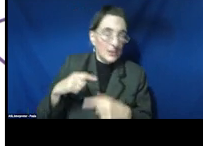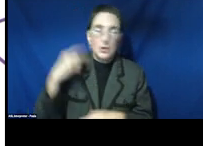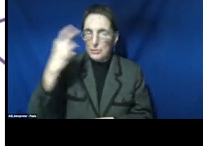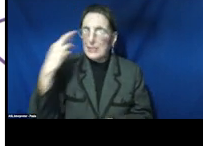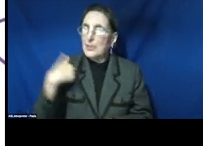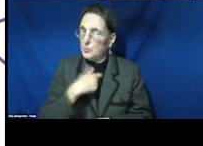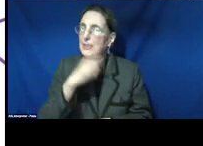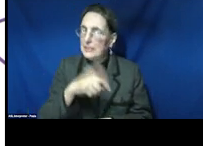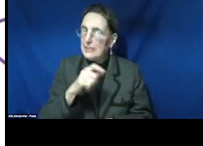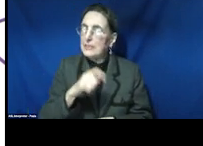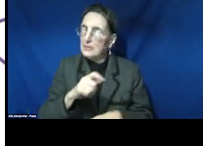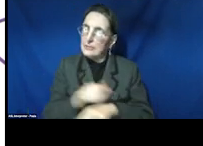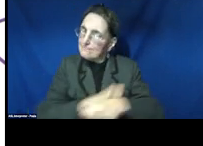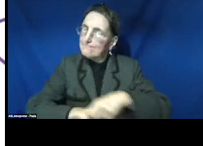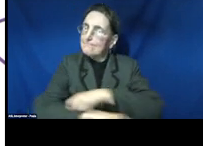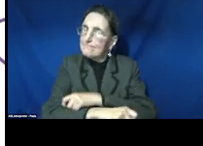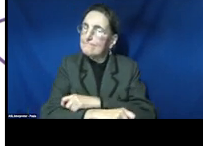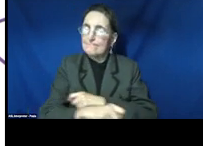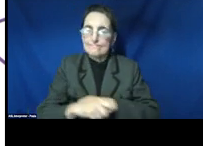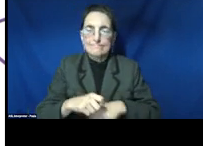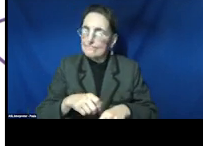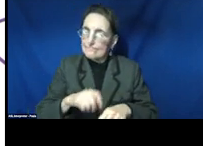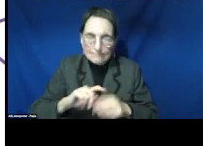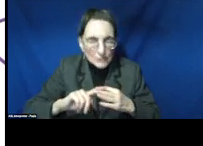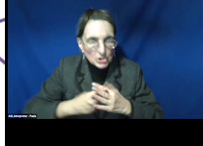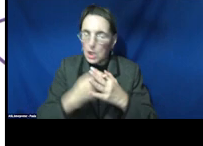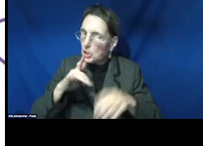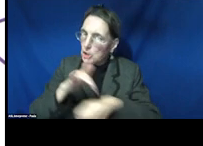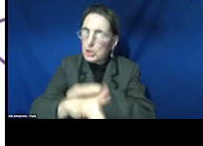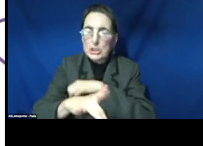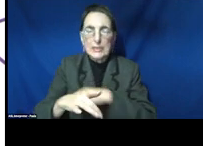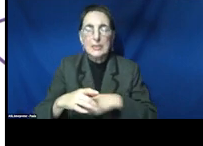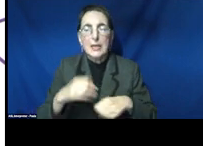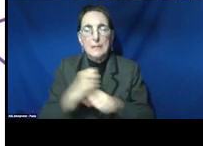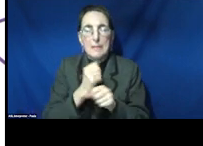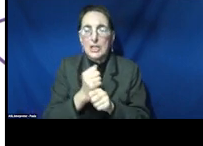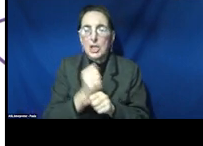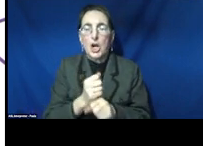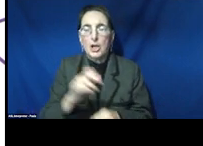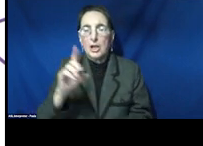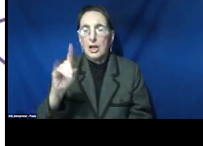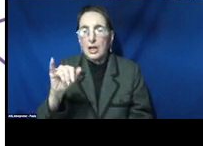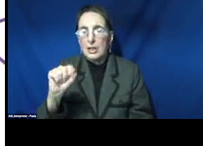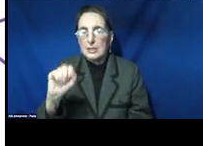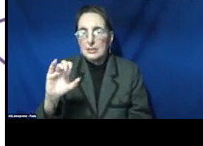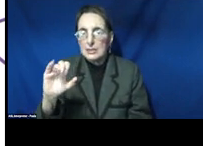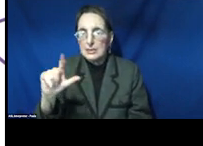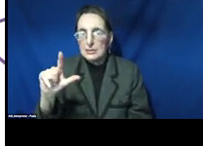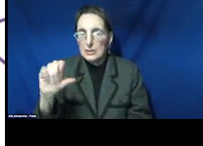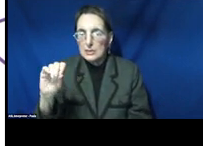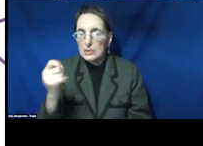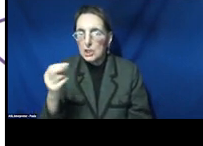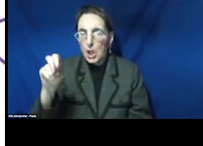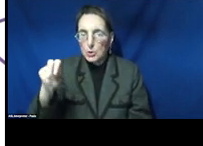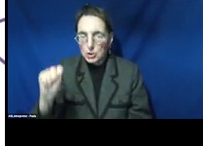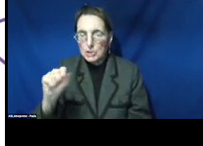jump start on standardizing our disclosures within the agency. And we felt would be very